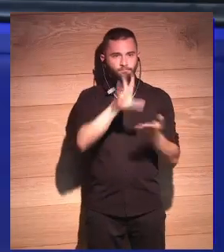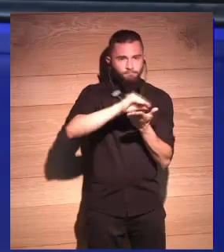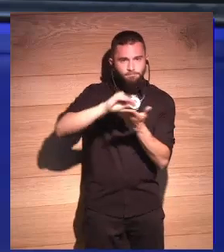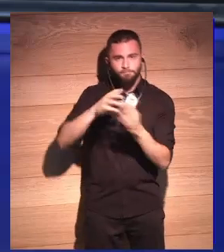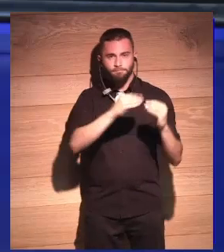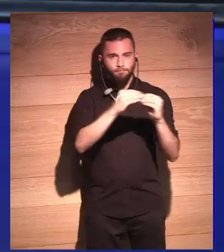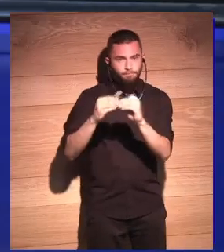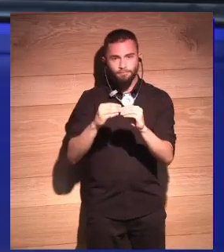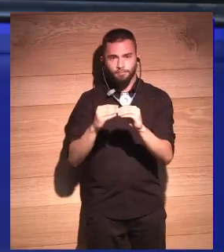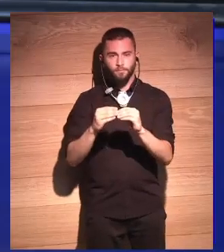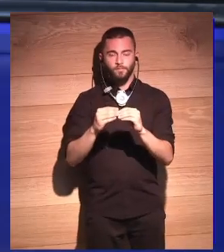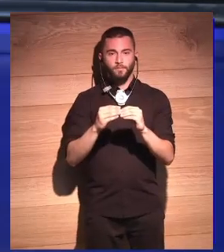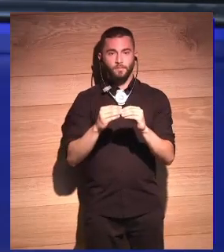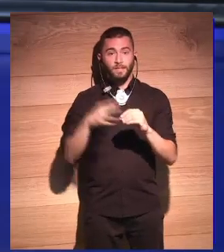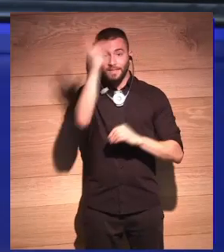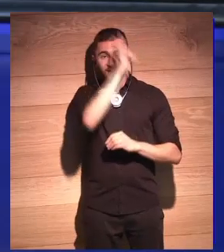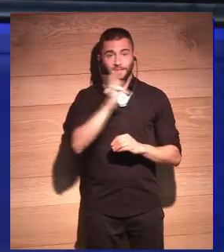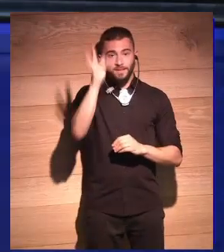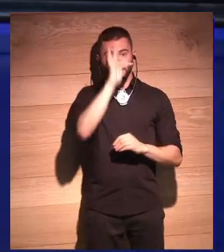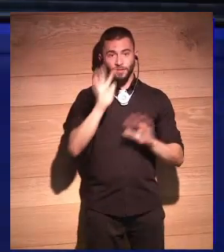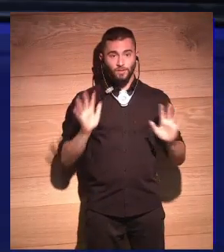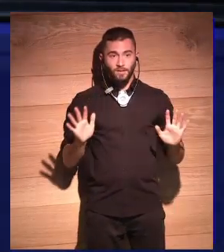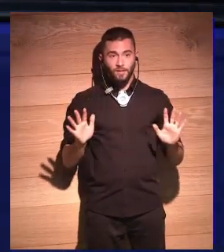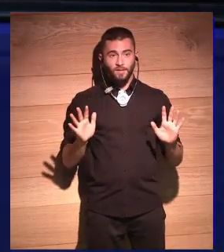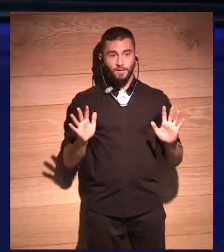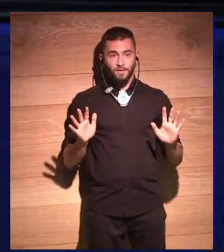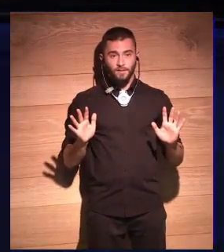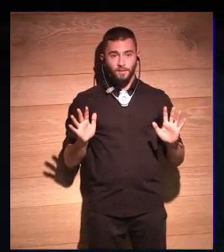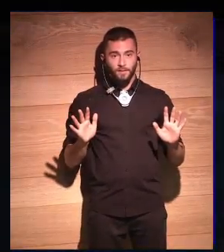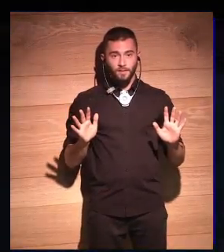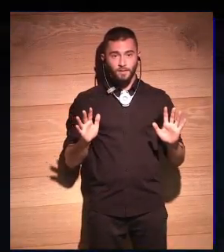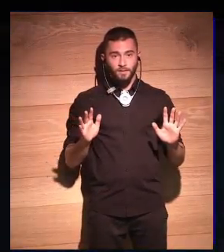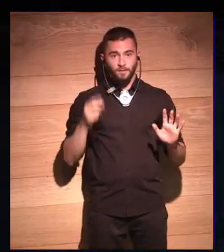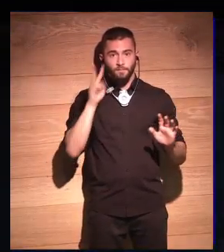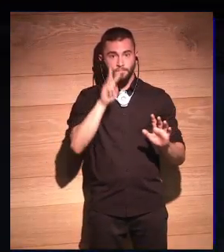And in theory, this is what they see.